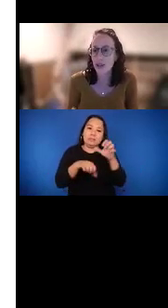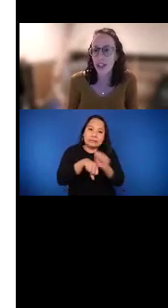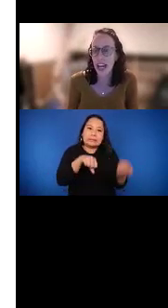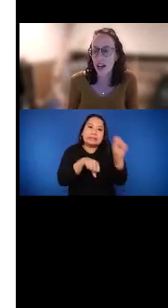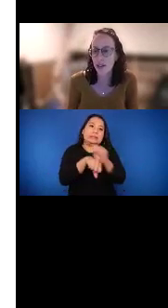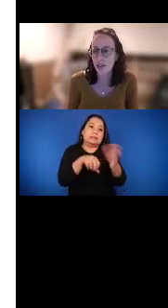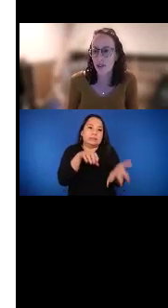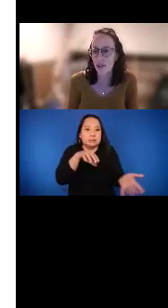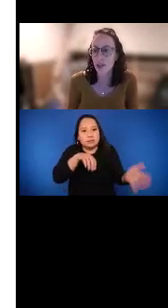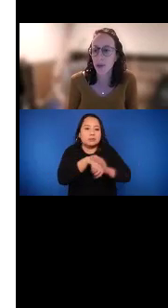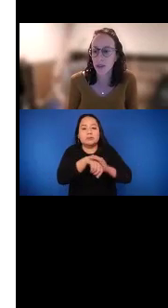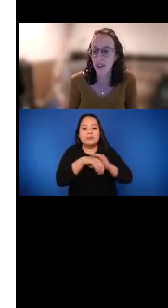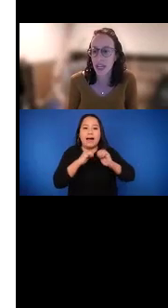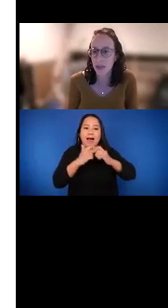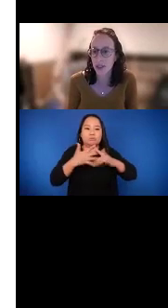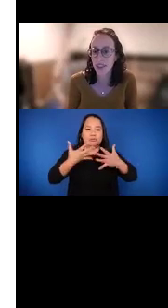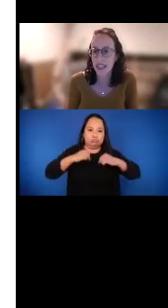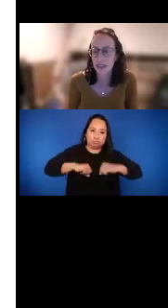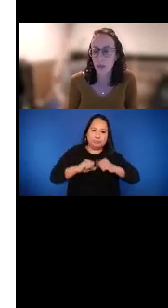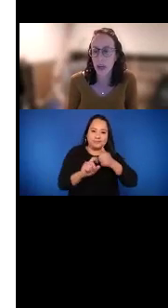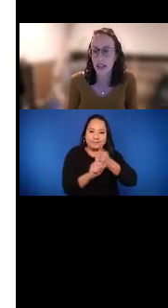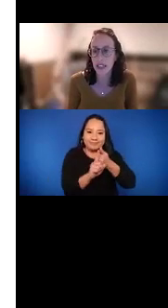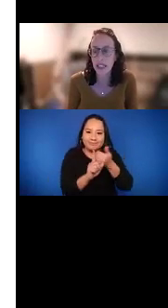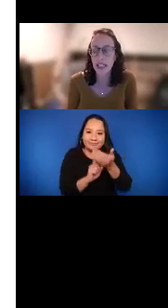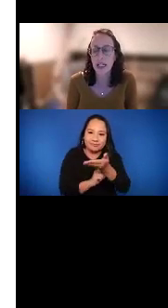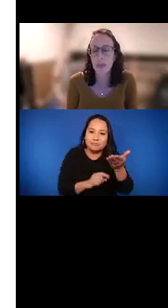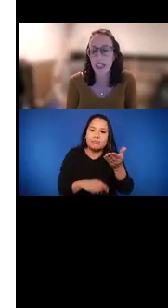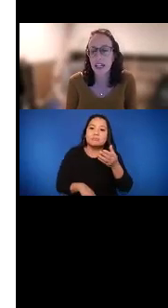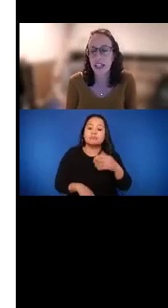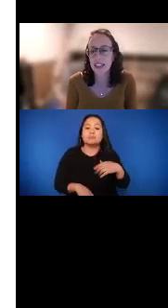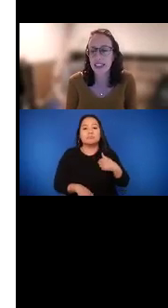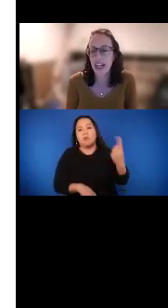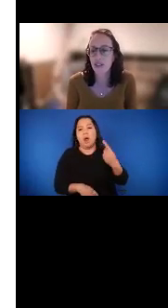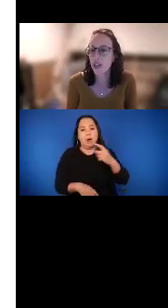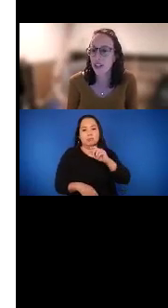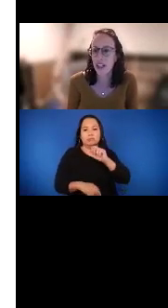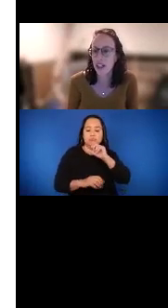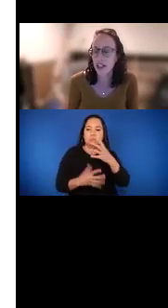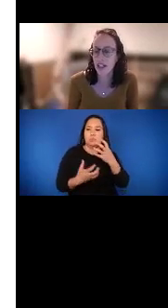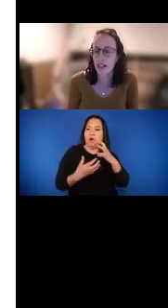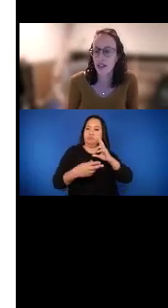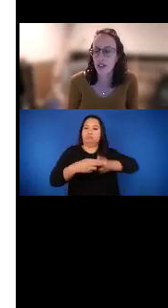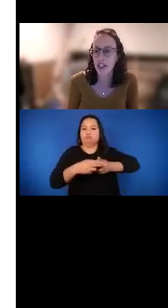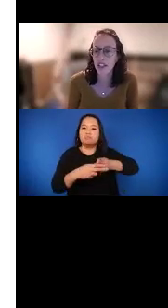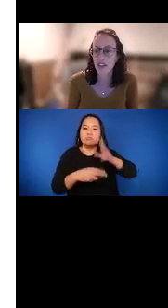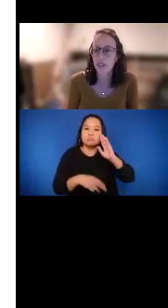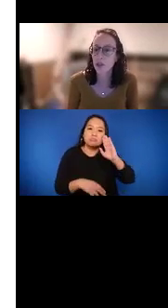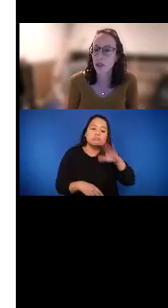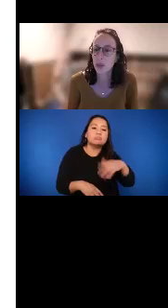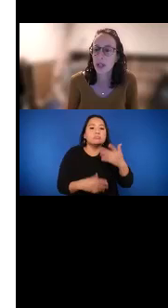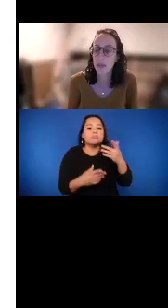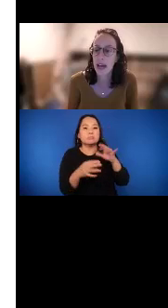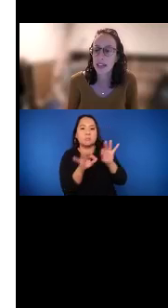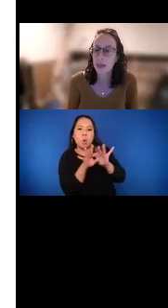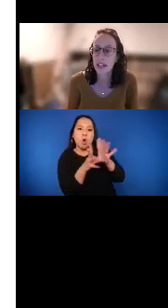say, look out for your older neighbors as well, because I've heard a lot of